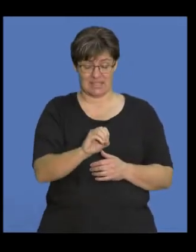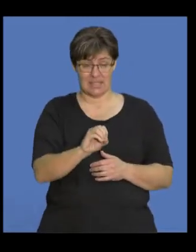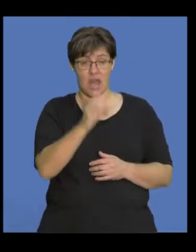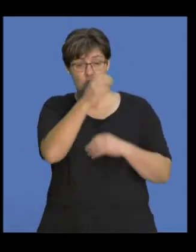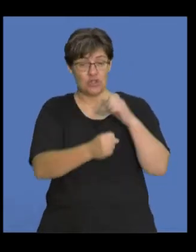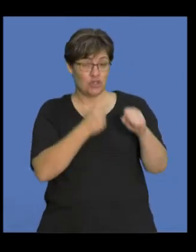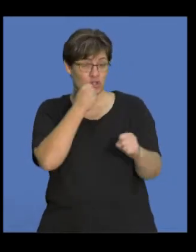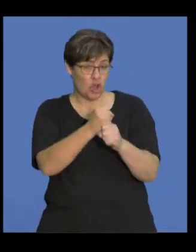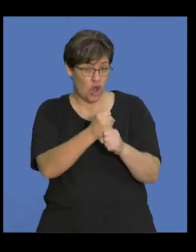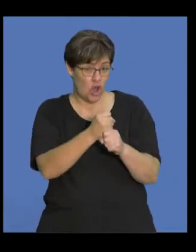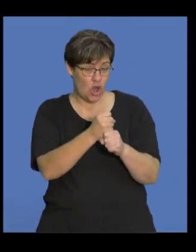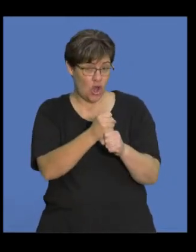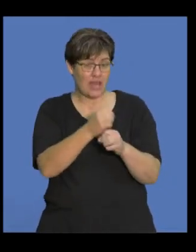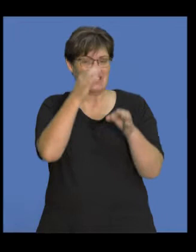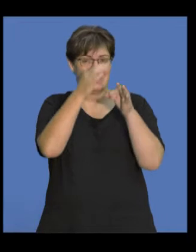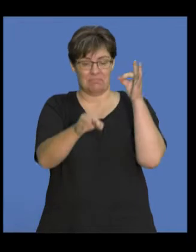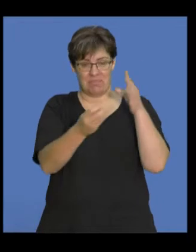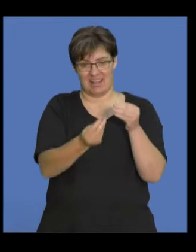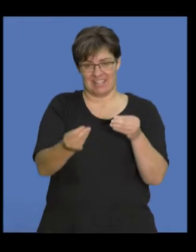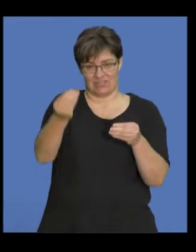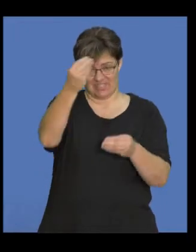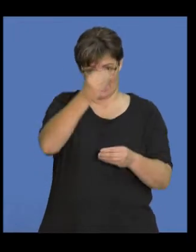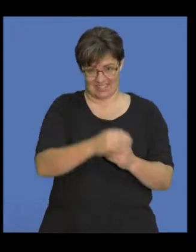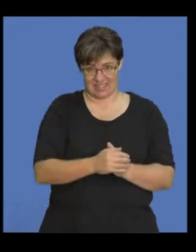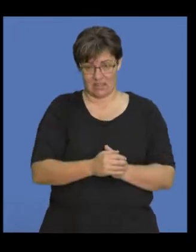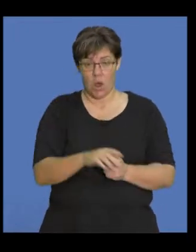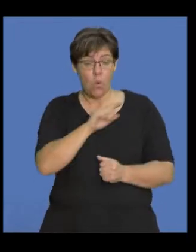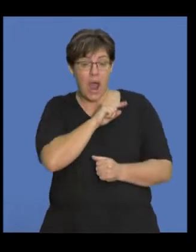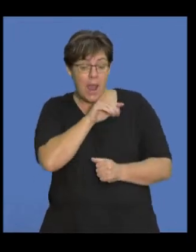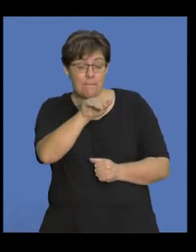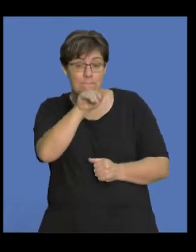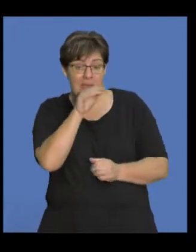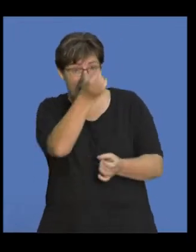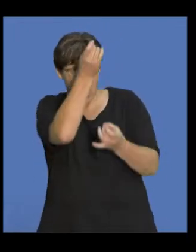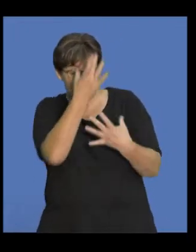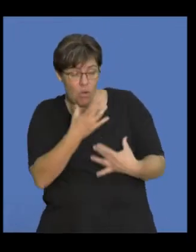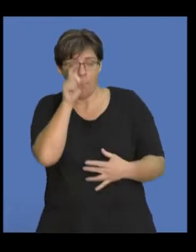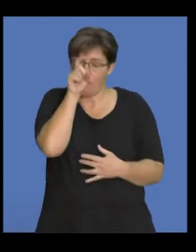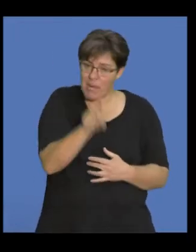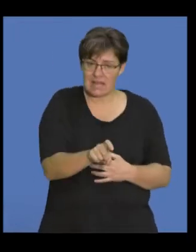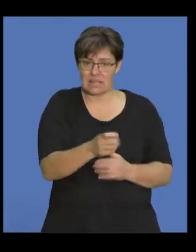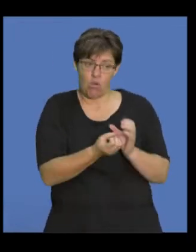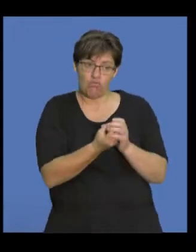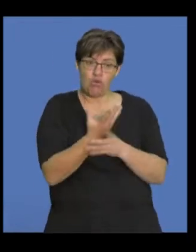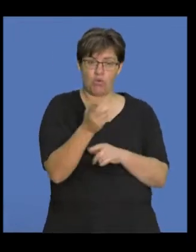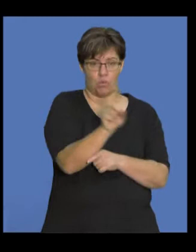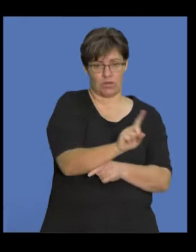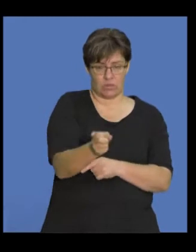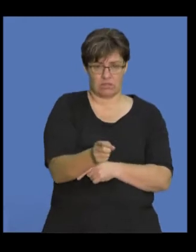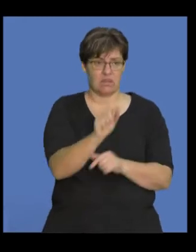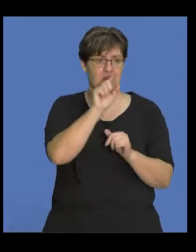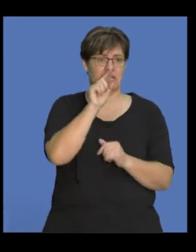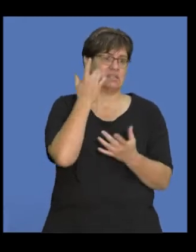interest. Remember, it's very important for them to let you know which kind of growth we are dealing with. Is it